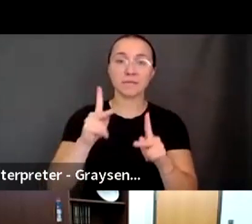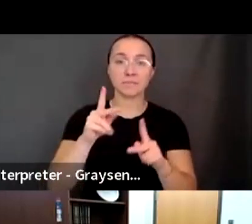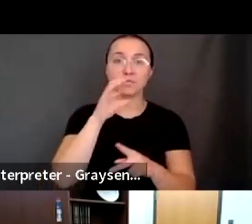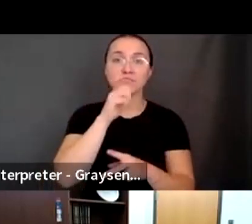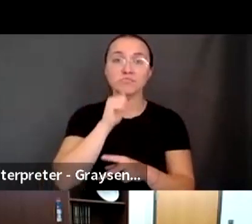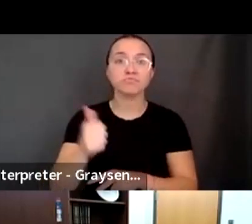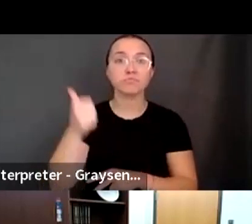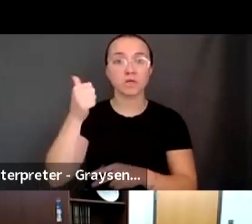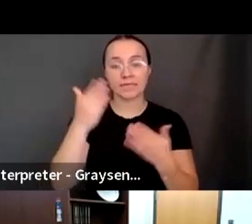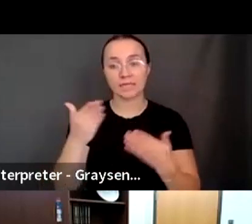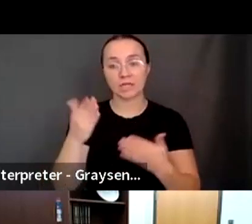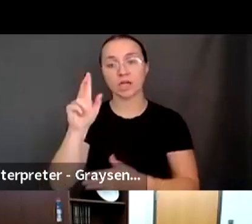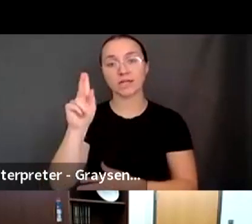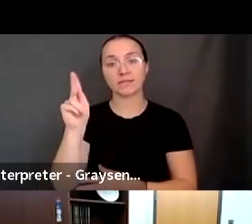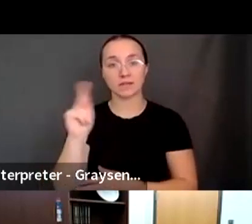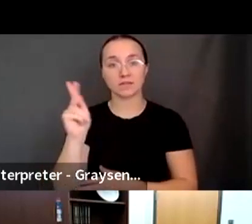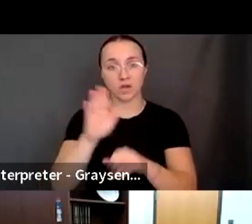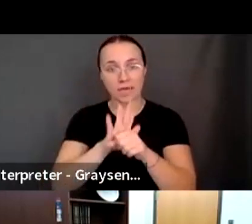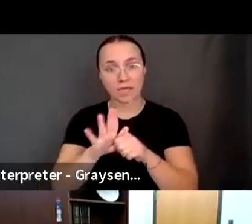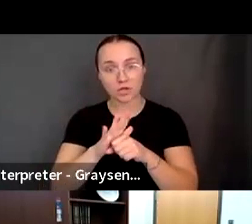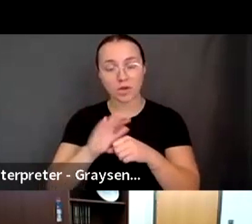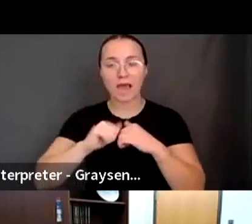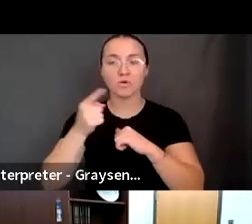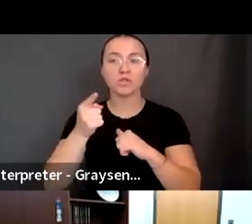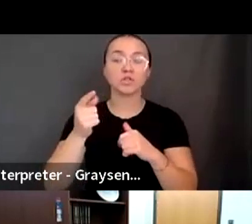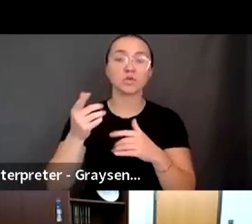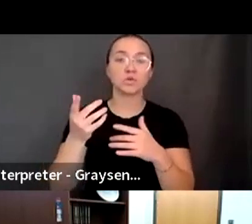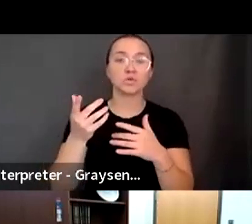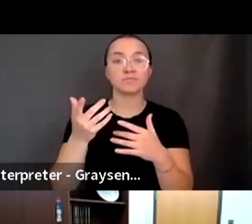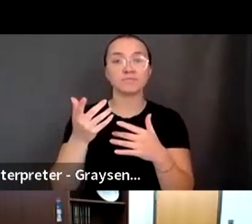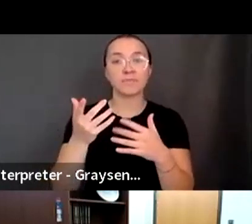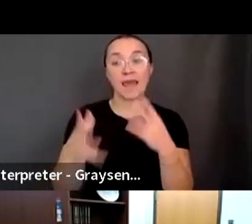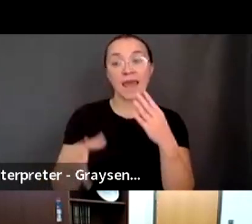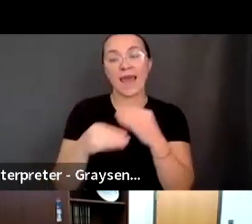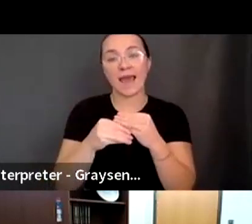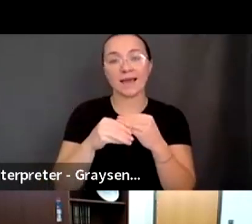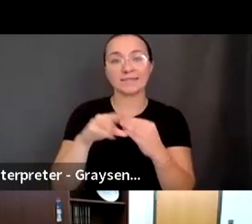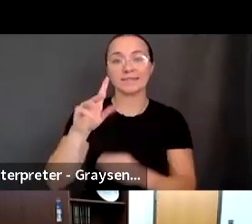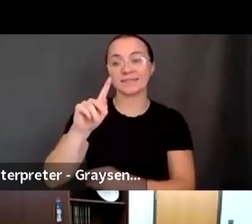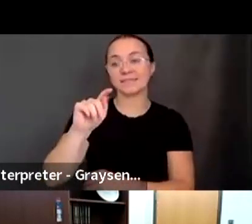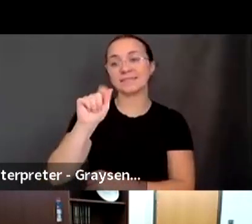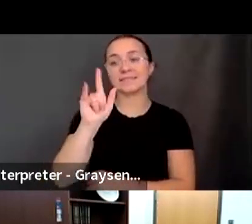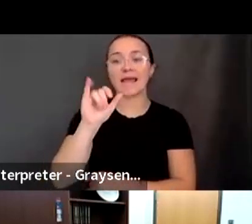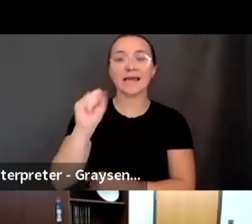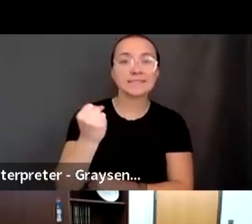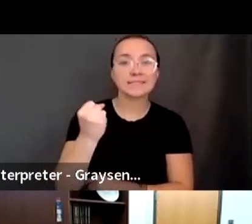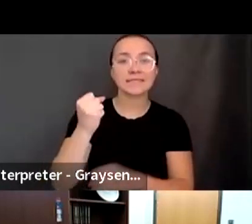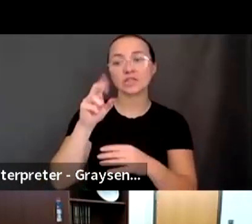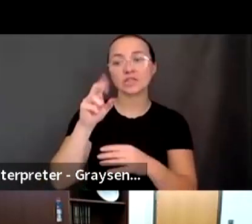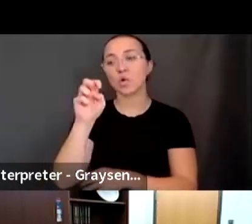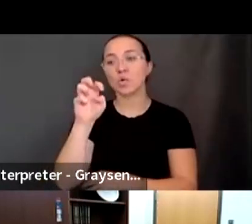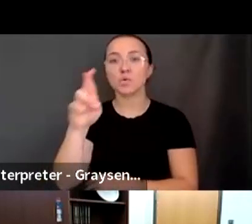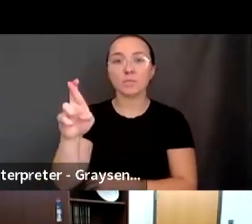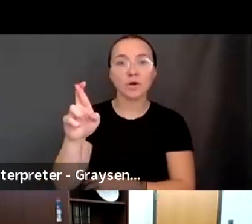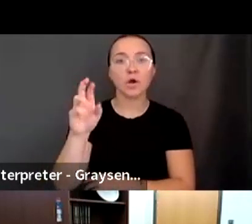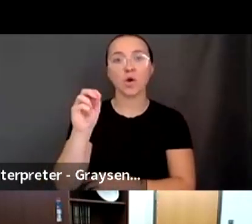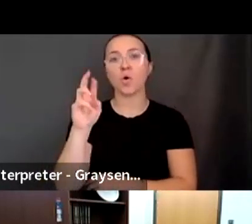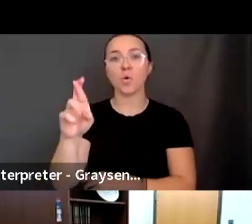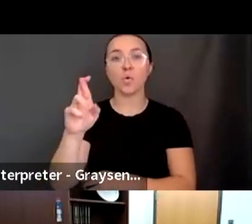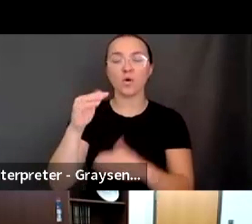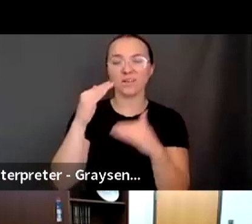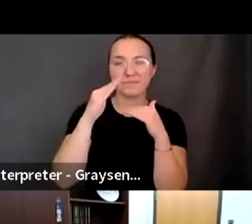you address the lack of accessible cabs or Uber and lack of and compliance with accessible street